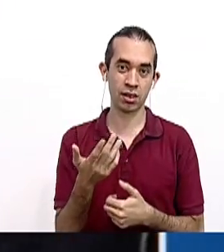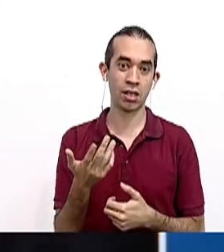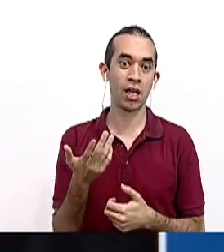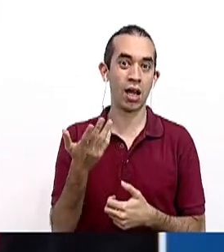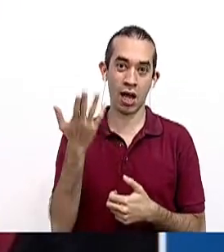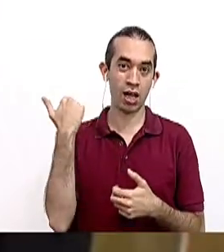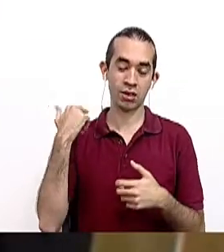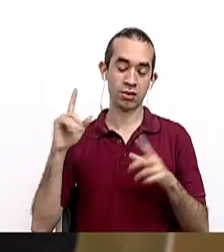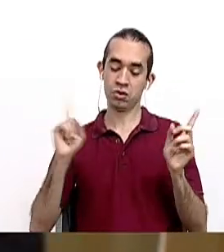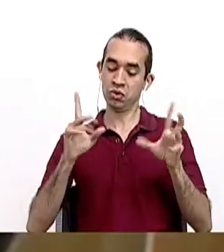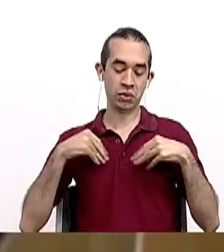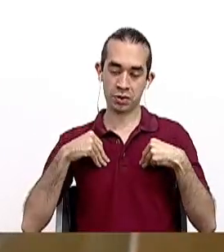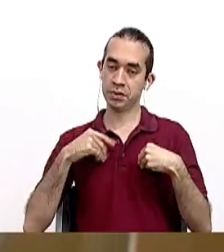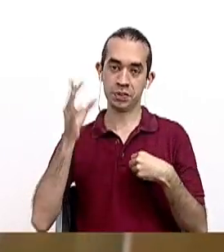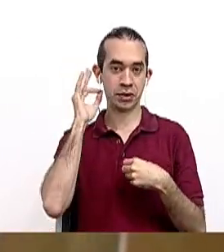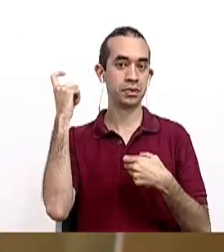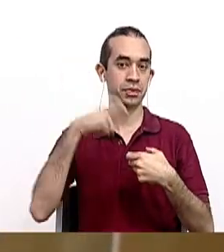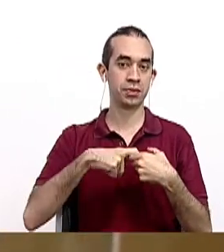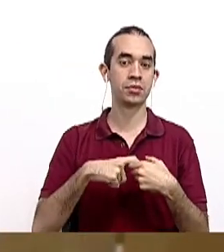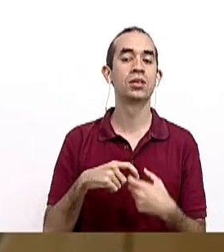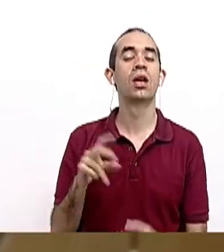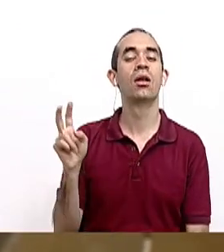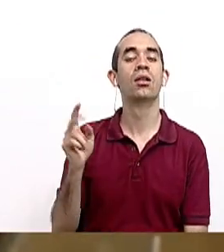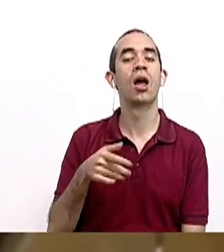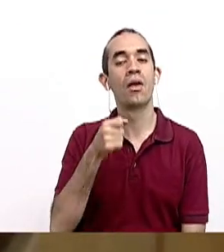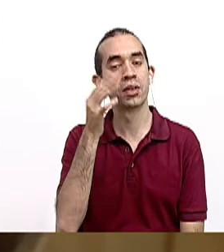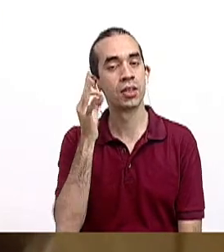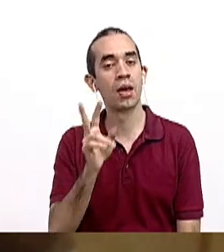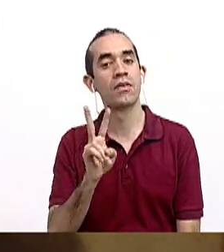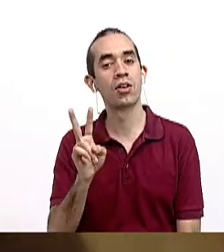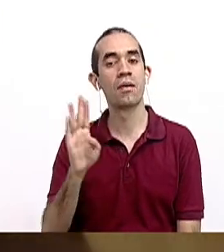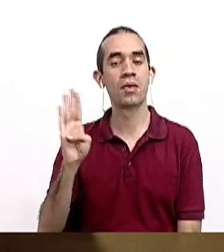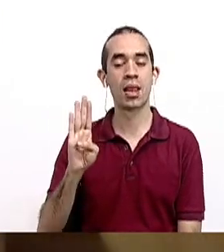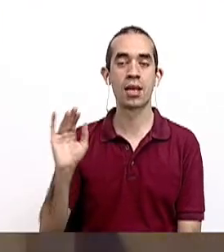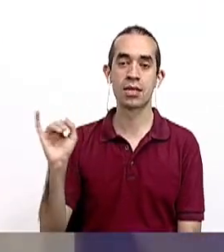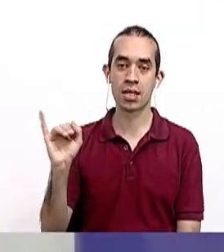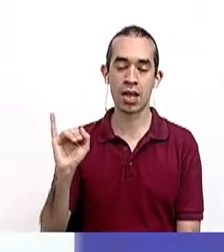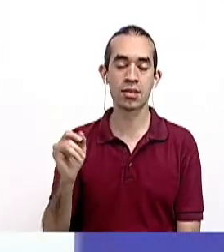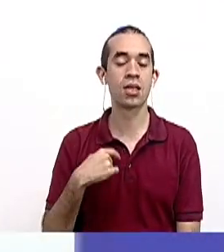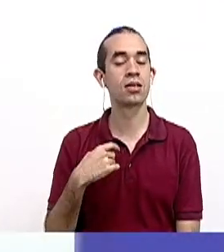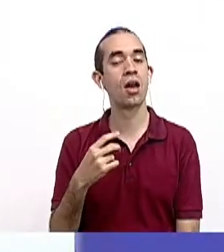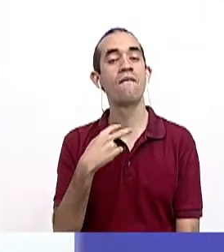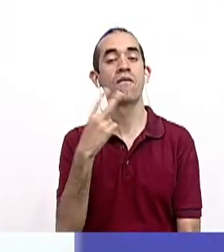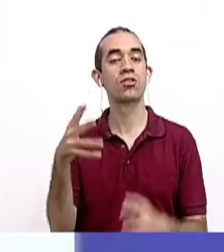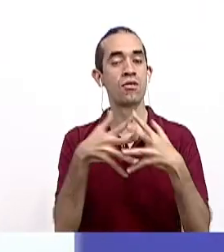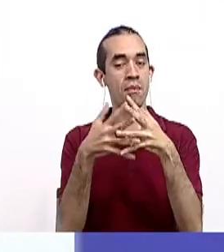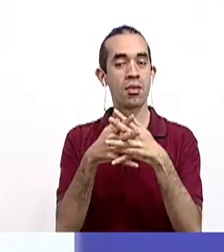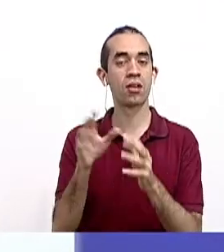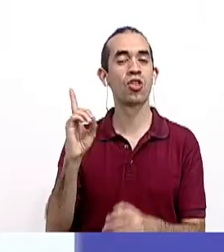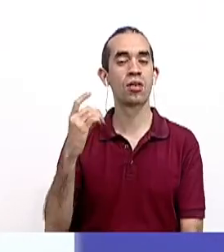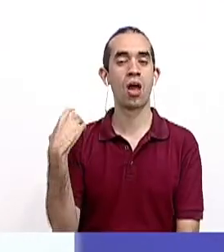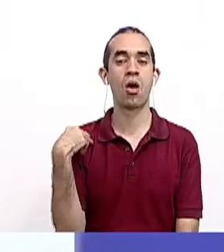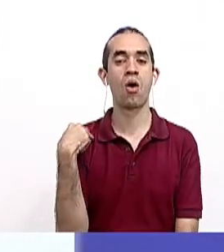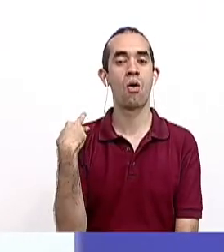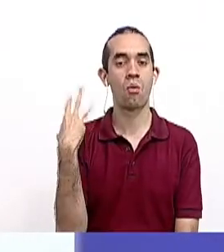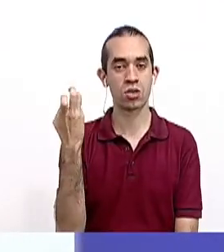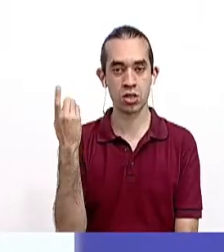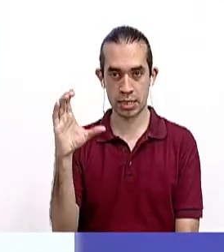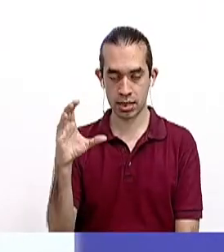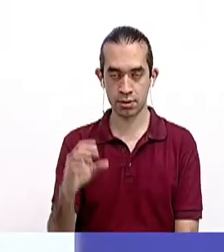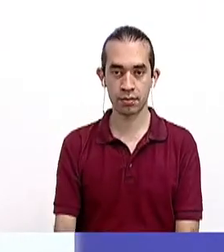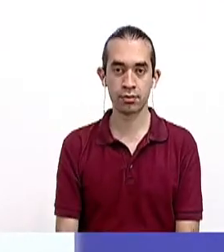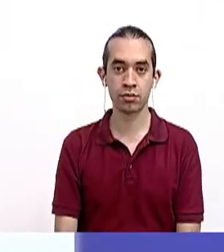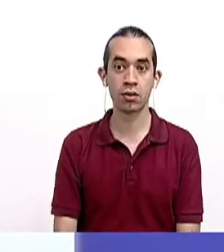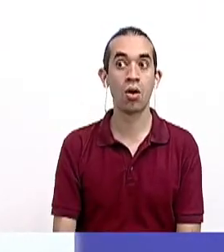admit women. Verónica Valderas Iglesias, Voice of America, Washington. All right, what an inspiring